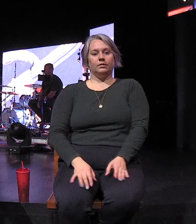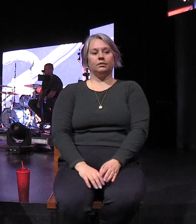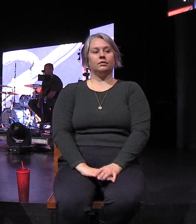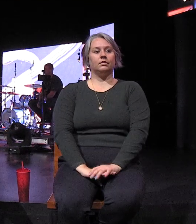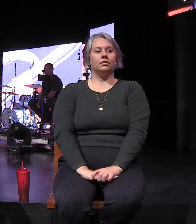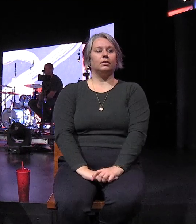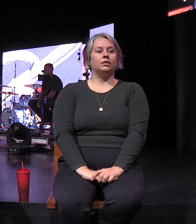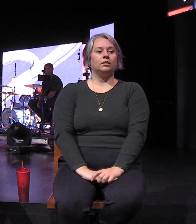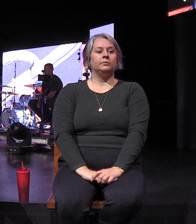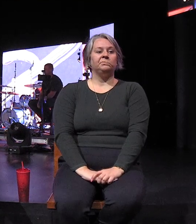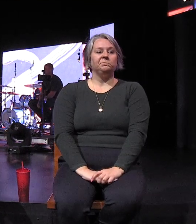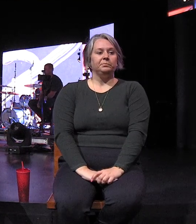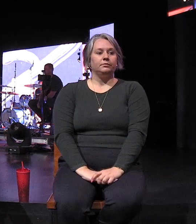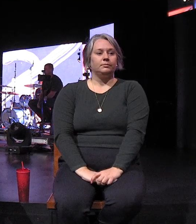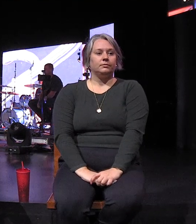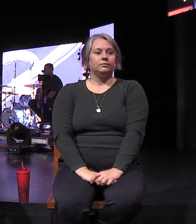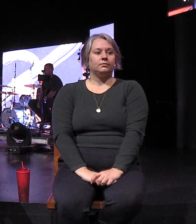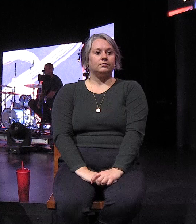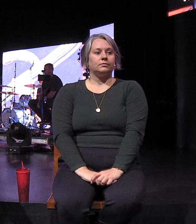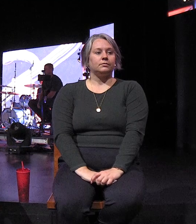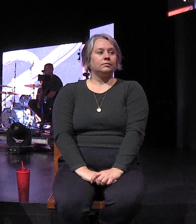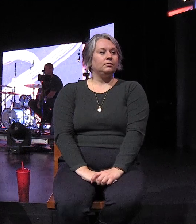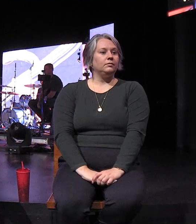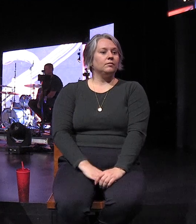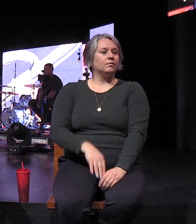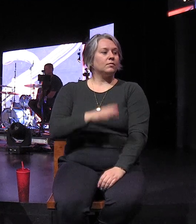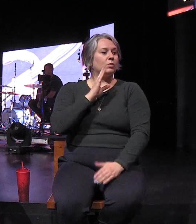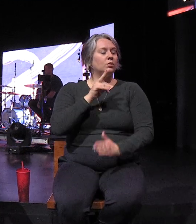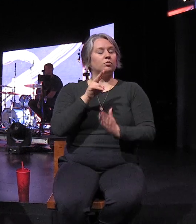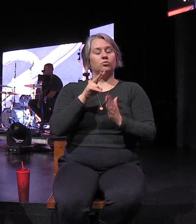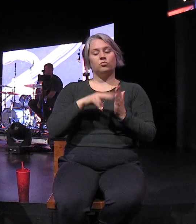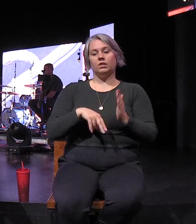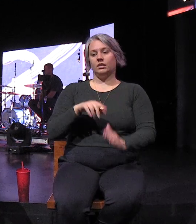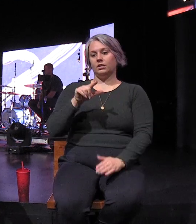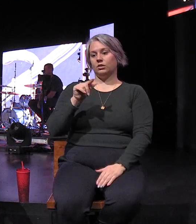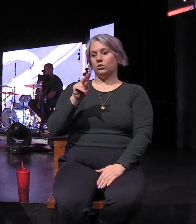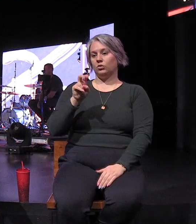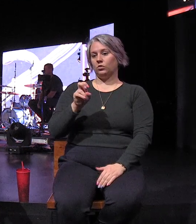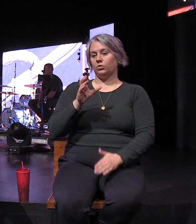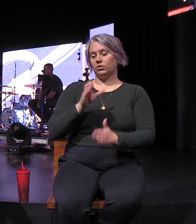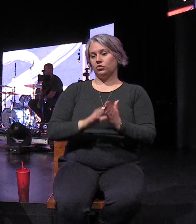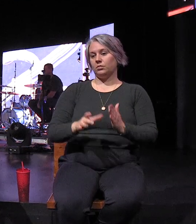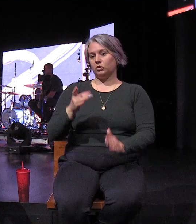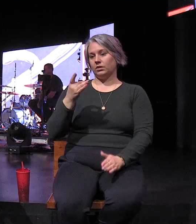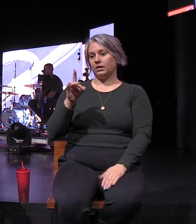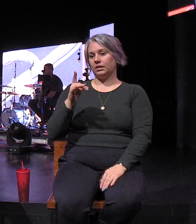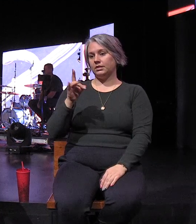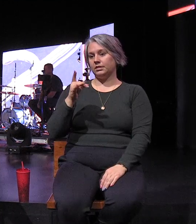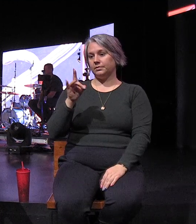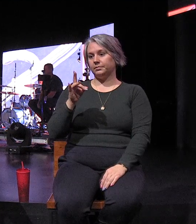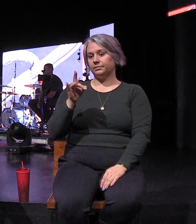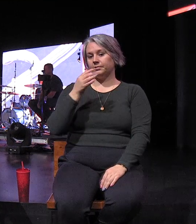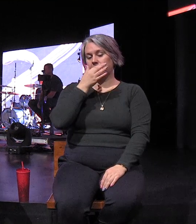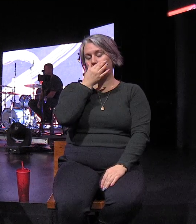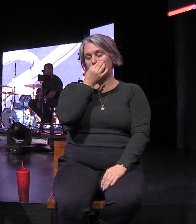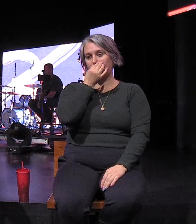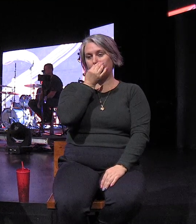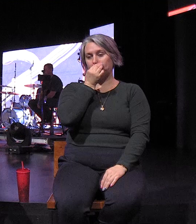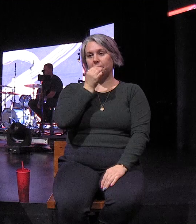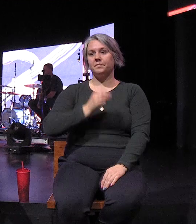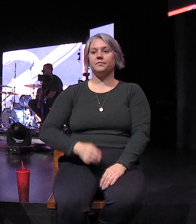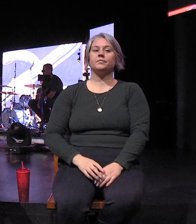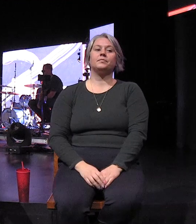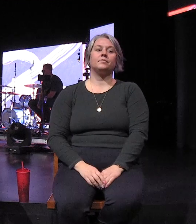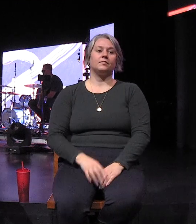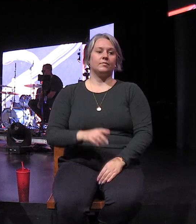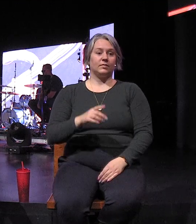So I'm gonna pick up reading in Luke 18, and this is just a few passages down from where we read about the